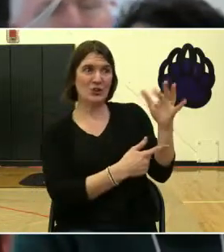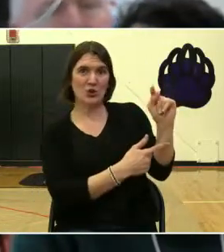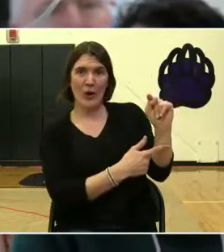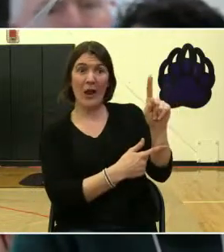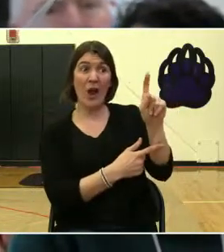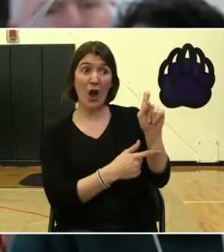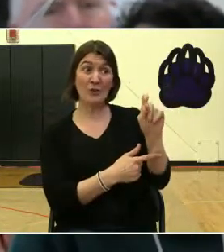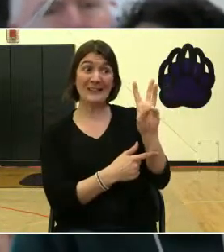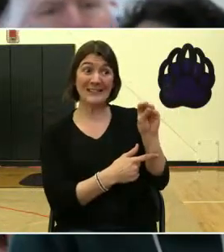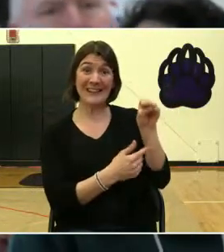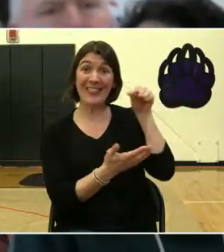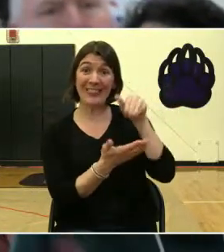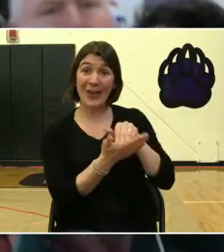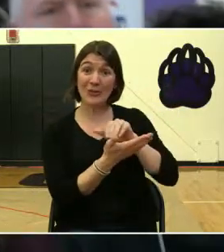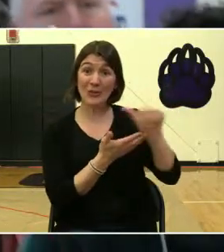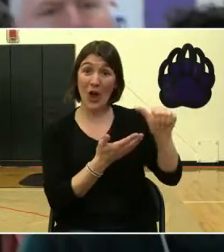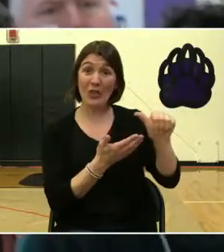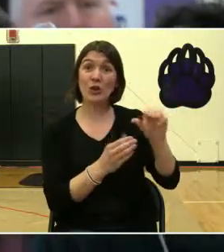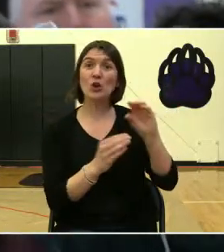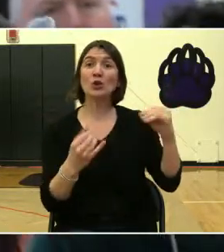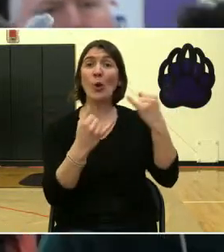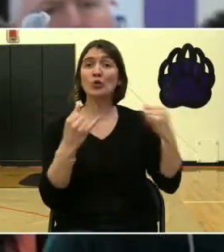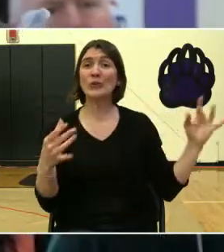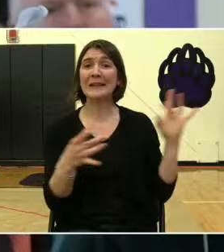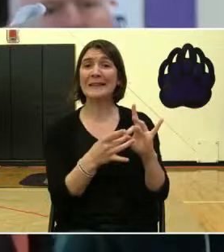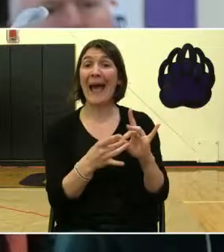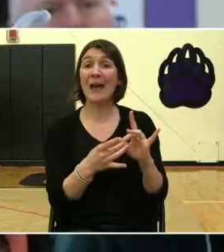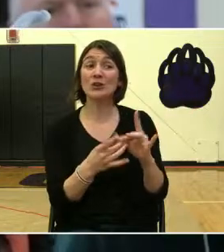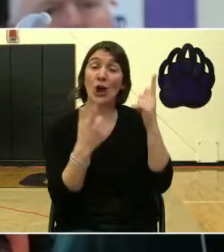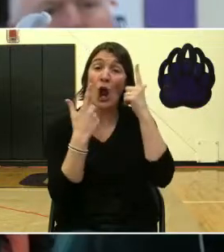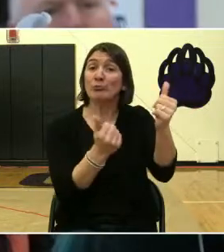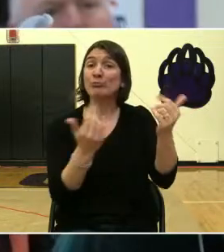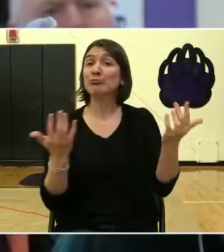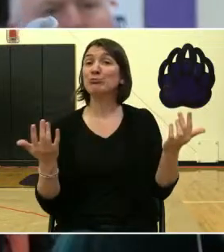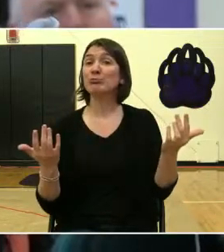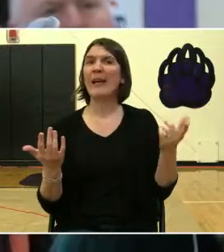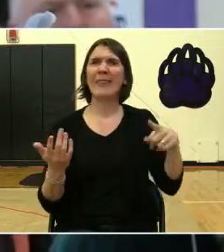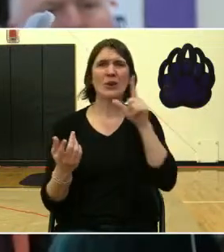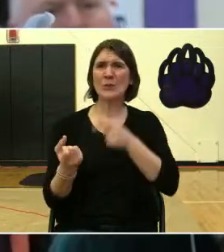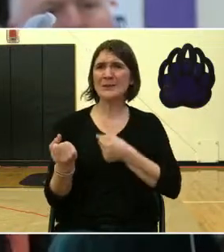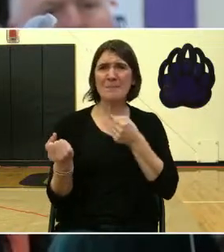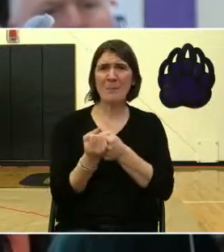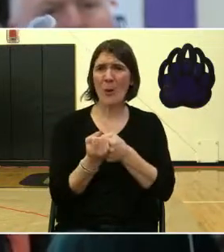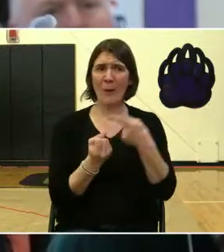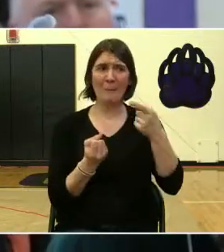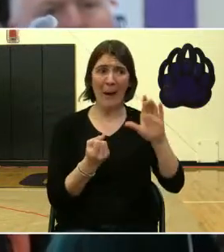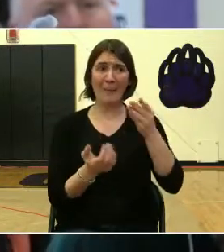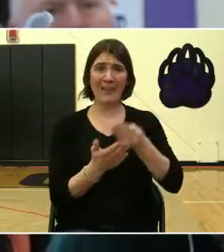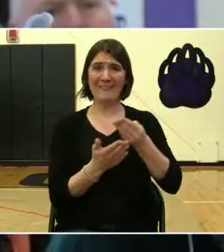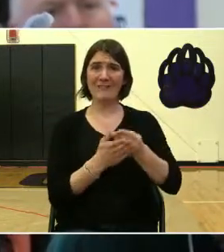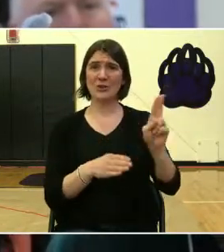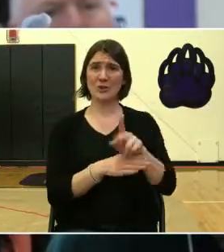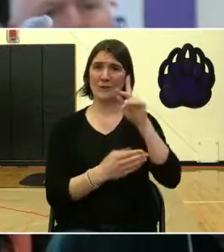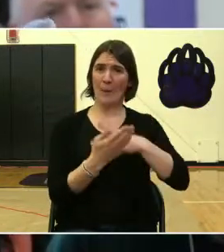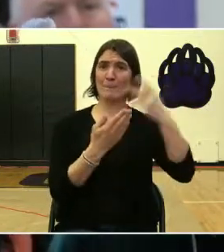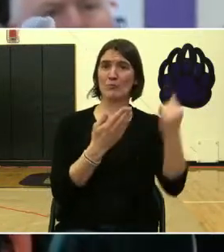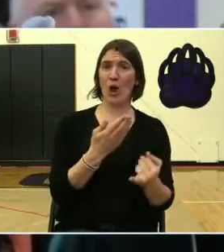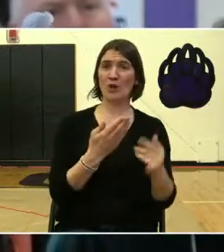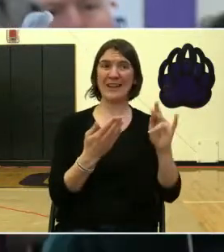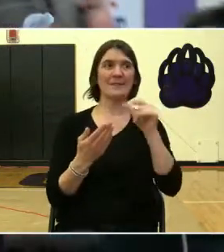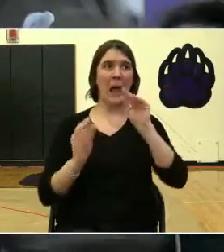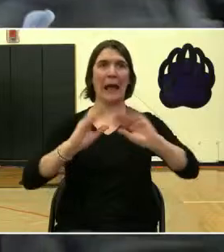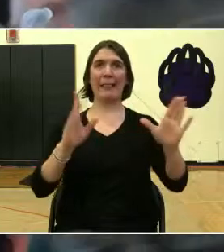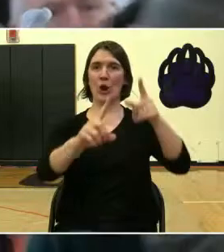of $160,000 with no strings attached um they don't support public use public funds for projects whose goals are